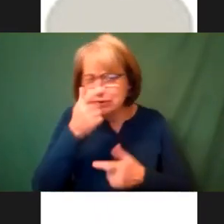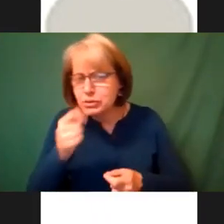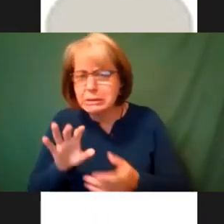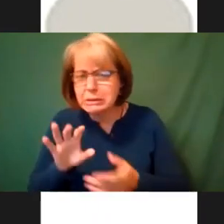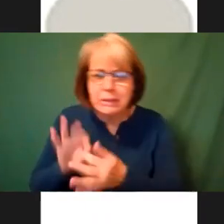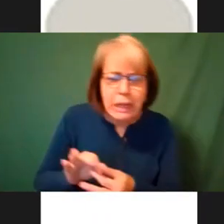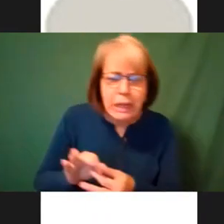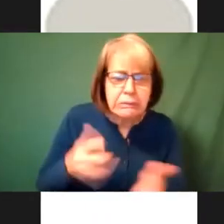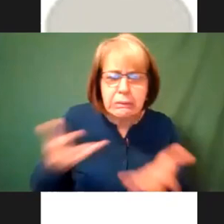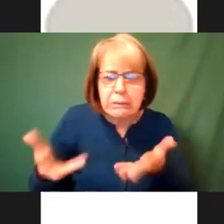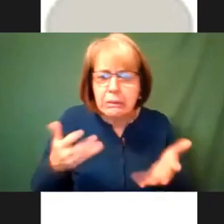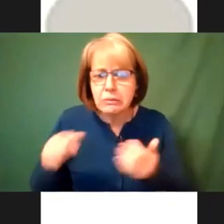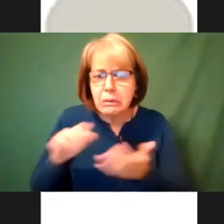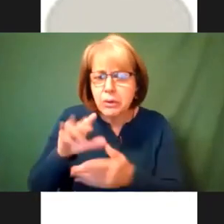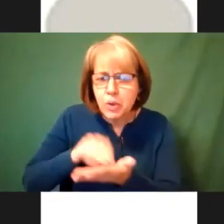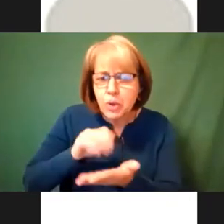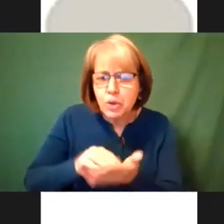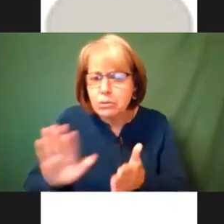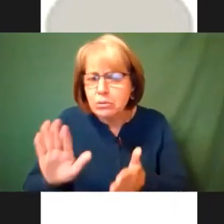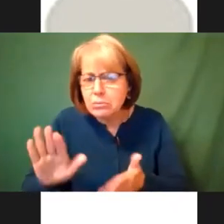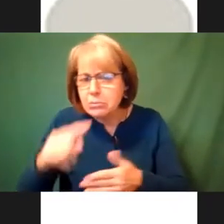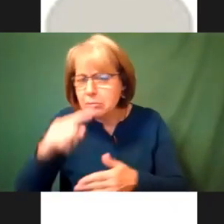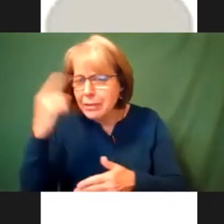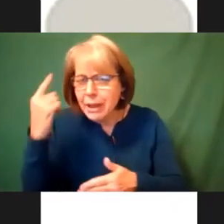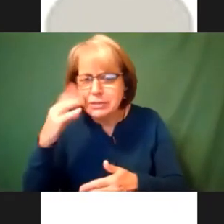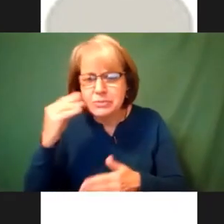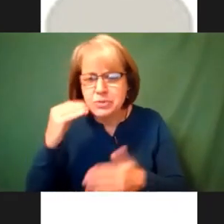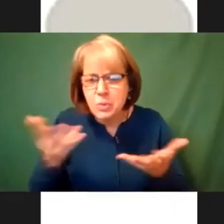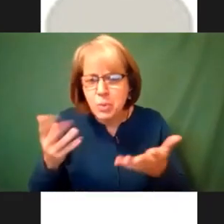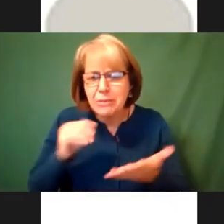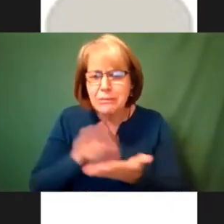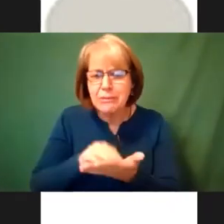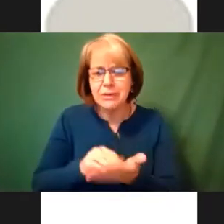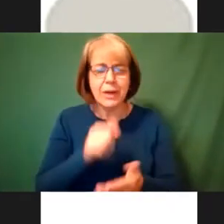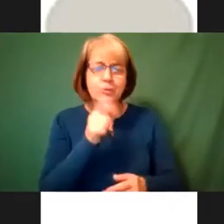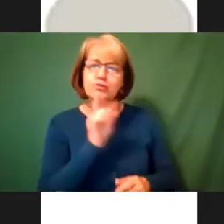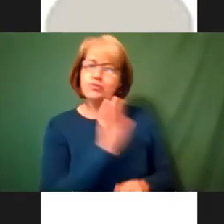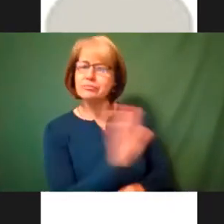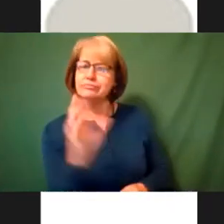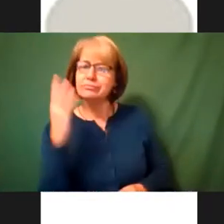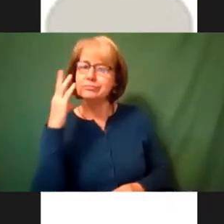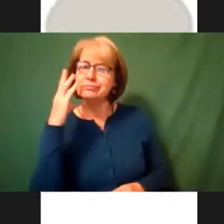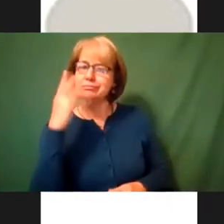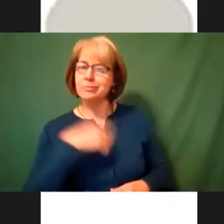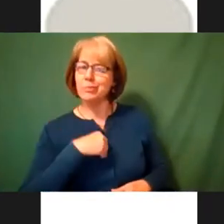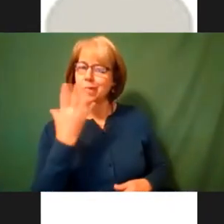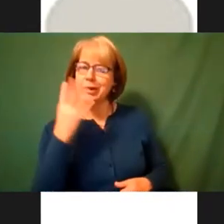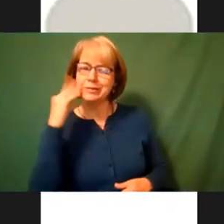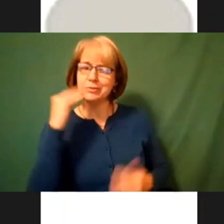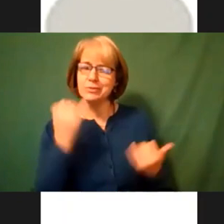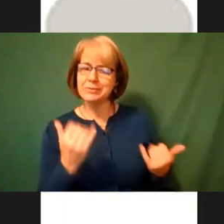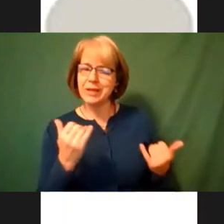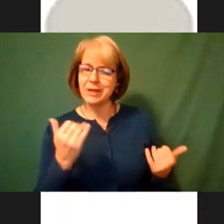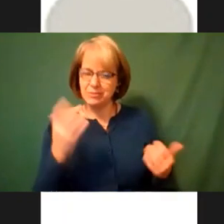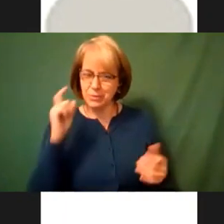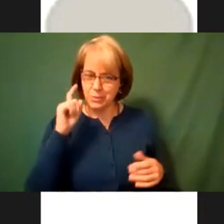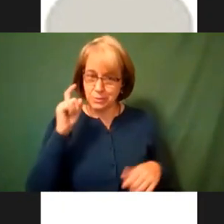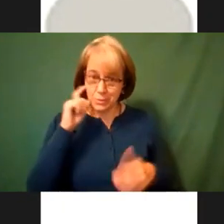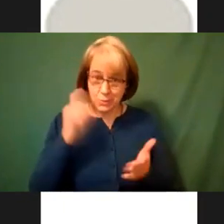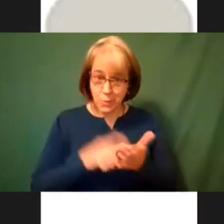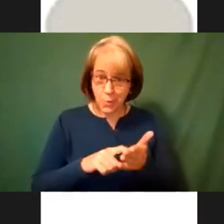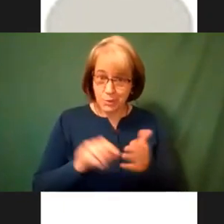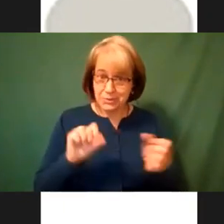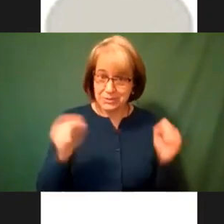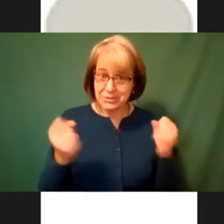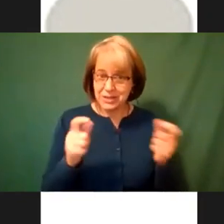engaged and trying to figure it out. Because there's something different at play. If you identify as white,